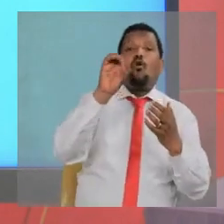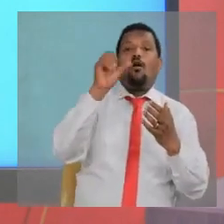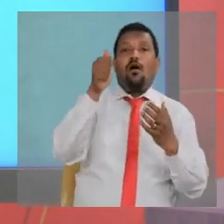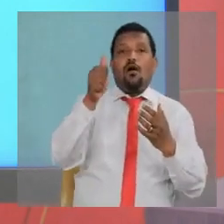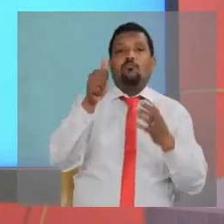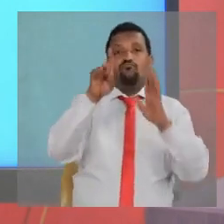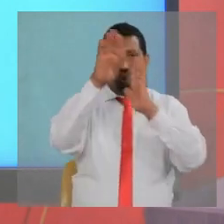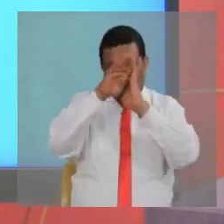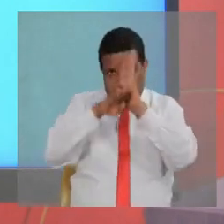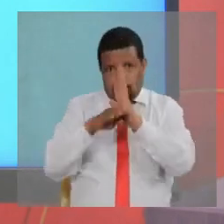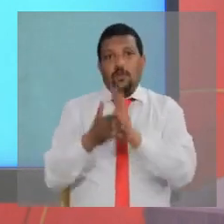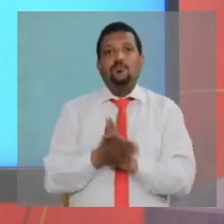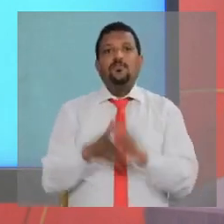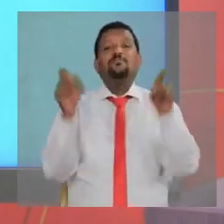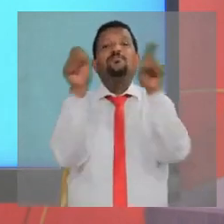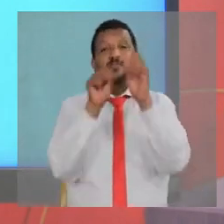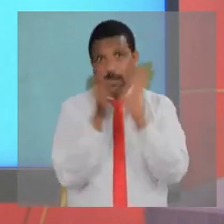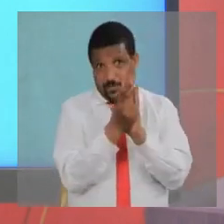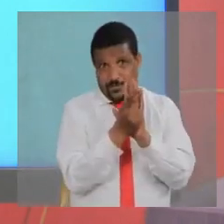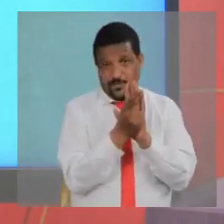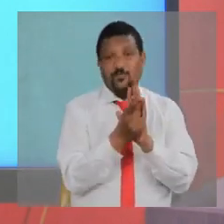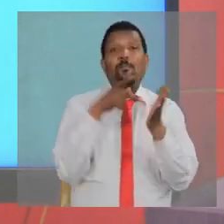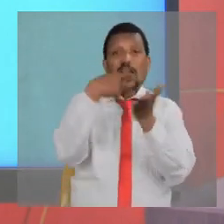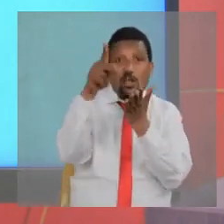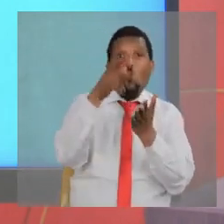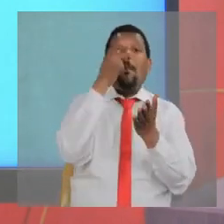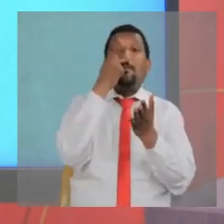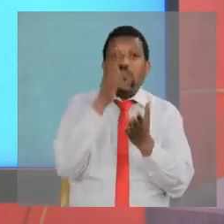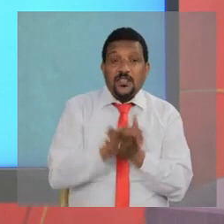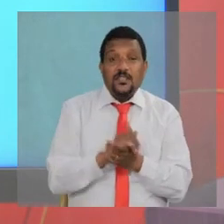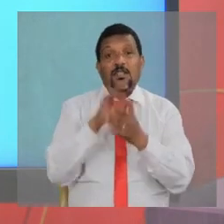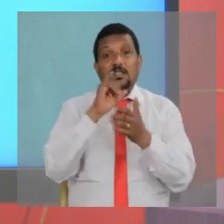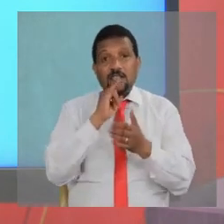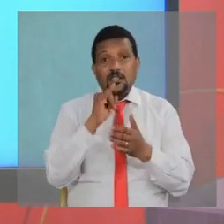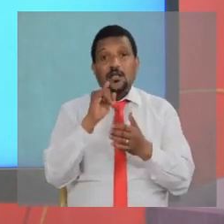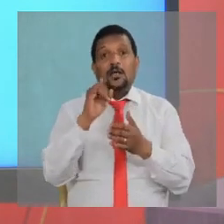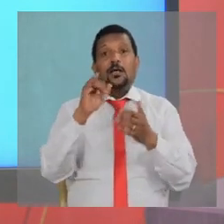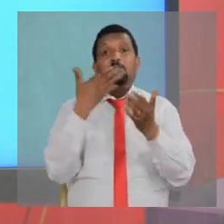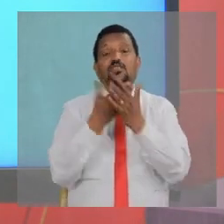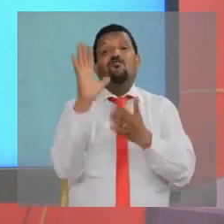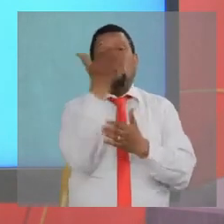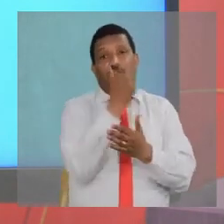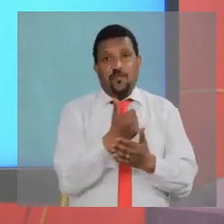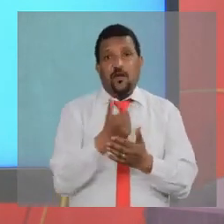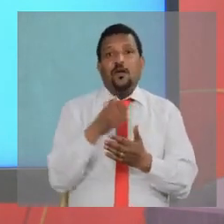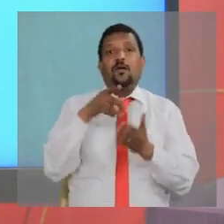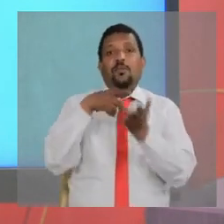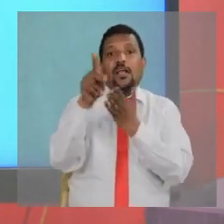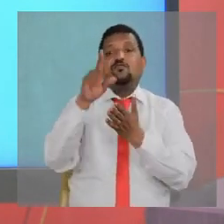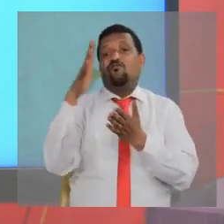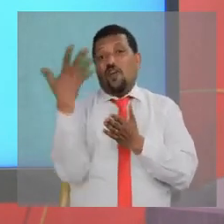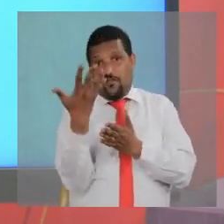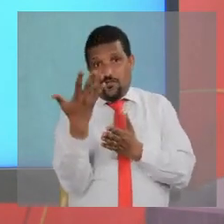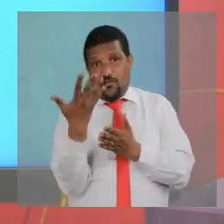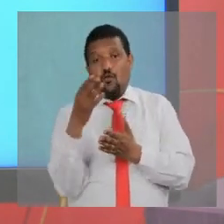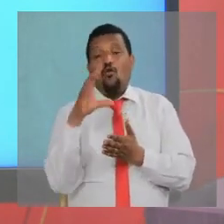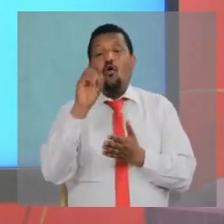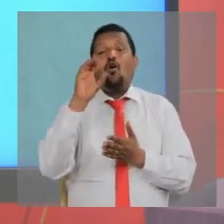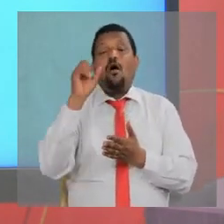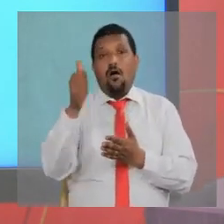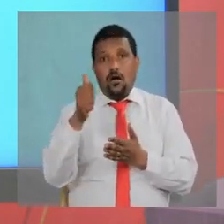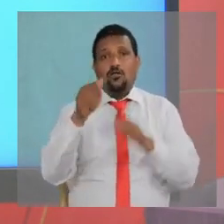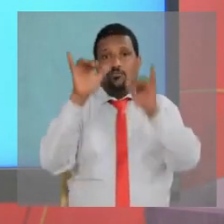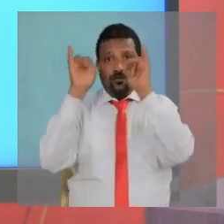also decline. For example, if the price of Pepsi is birr 5 and the price of Coca is birr 5, the price of